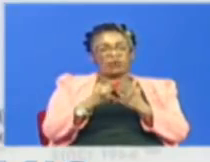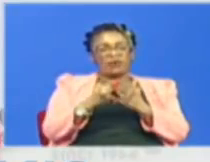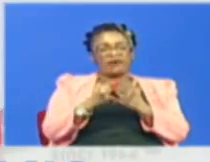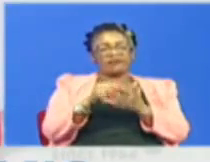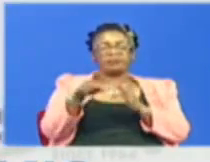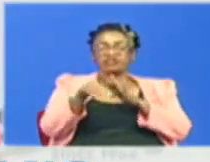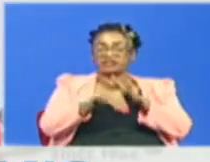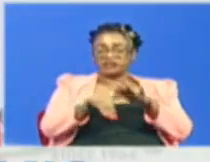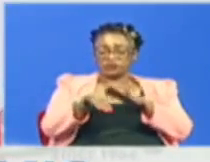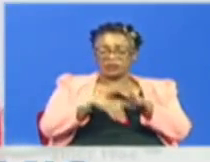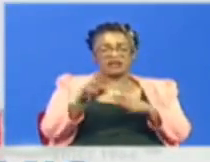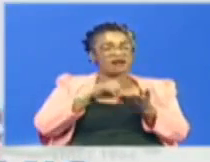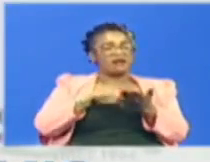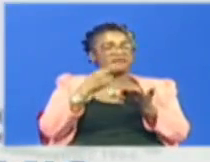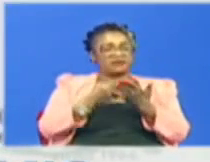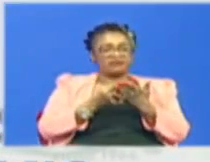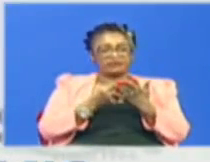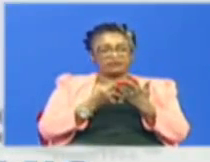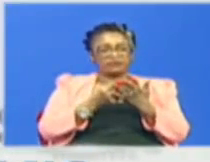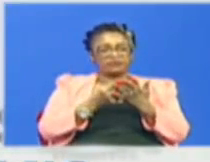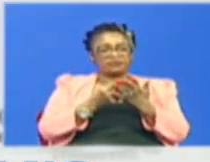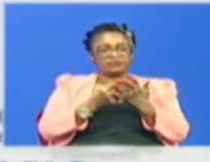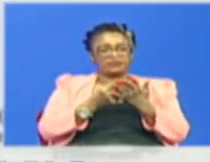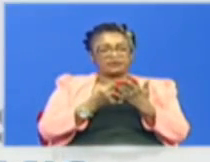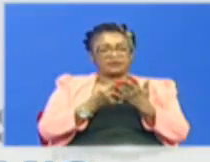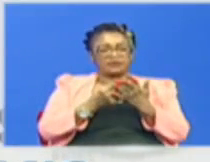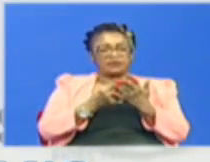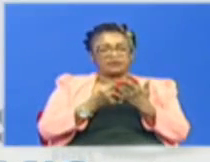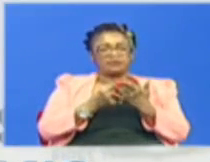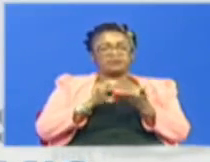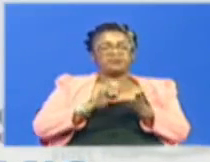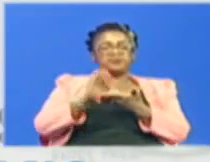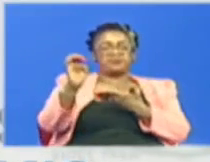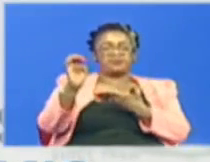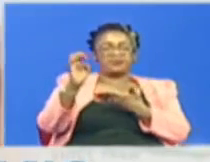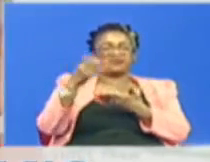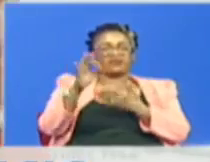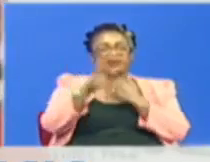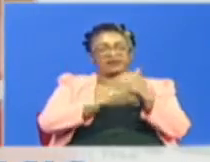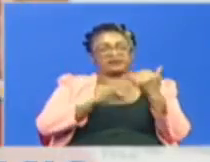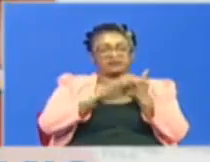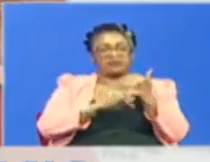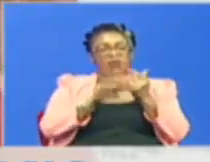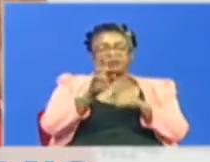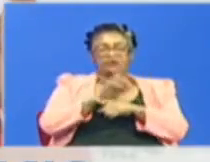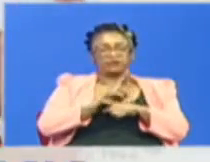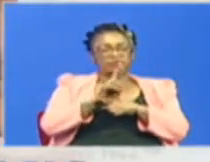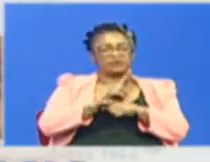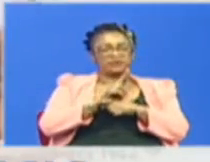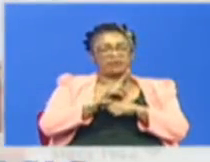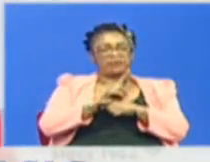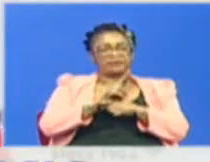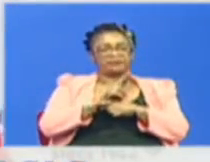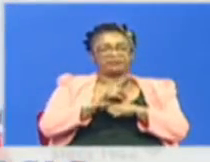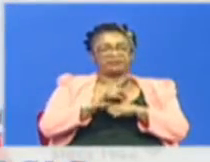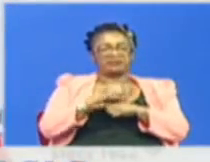in revenue, export revenue for the country is amazing. We just use